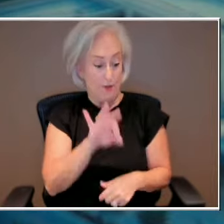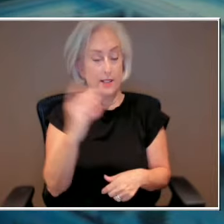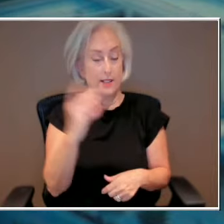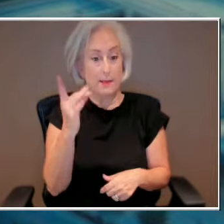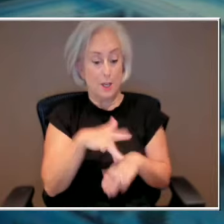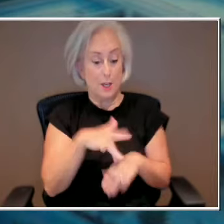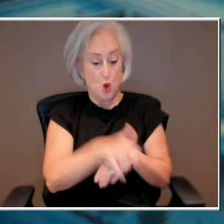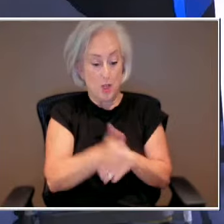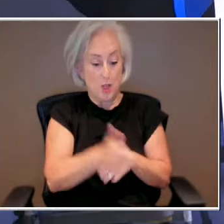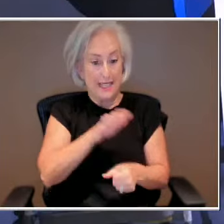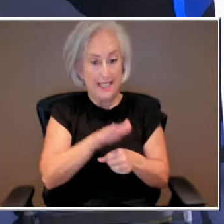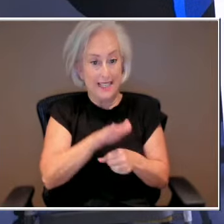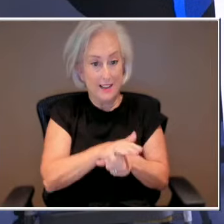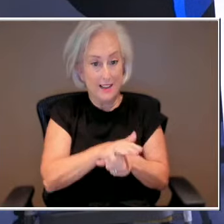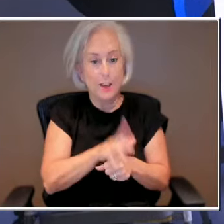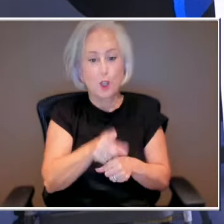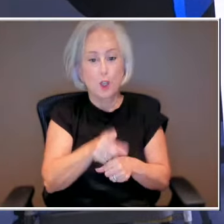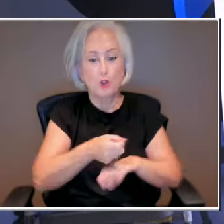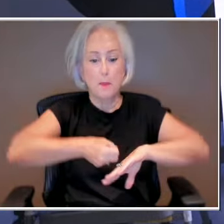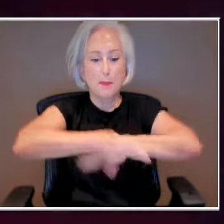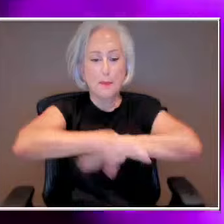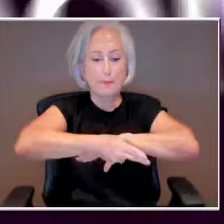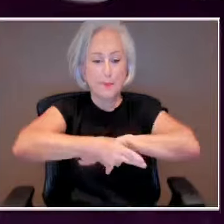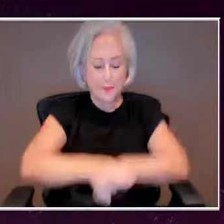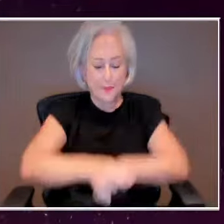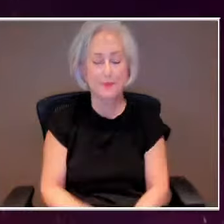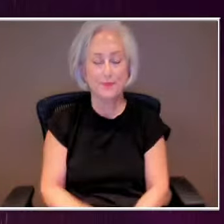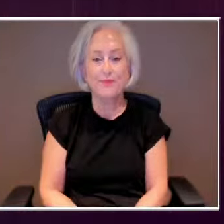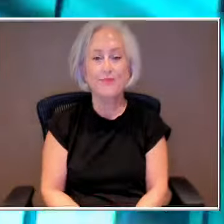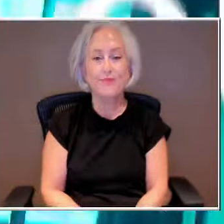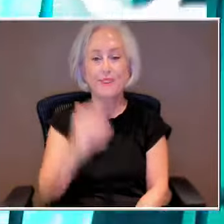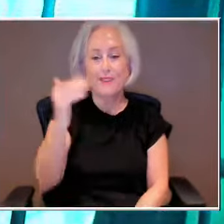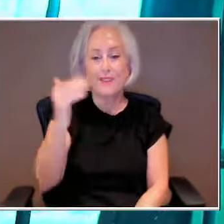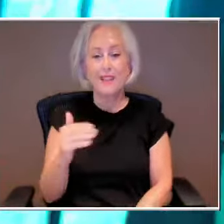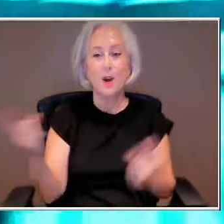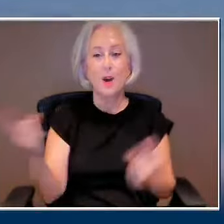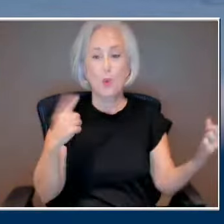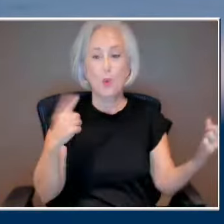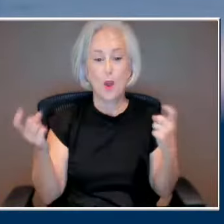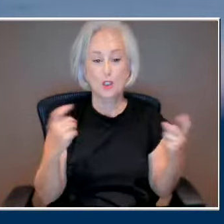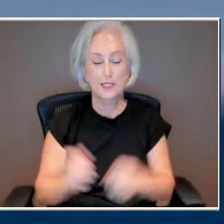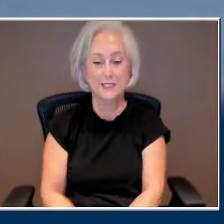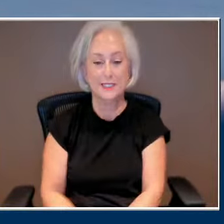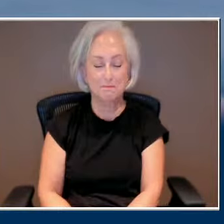this. Well said. Let's get to some questions from our viewers this morning.